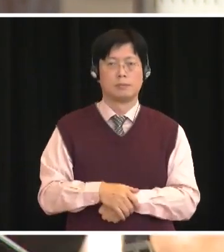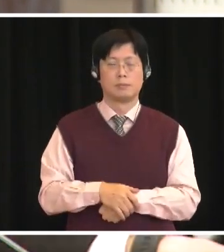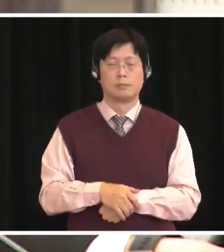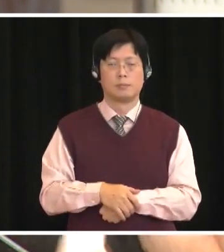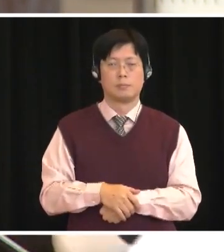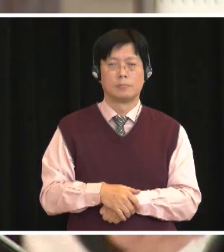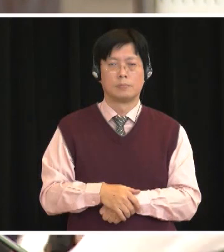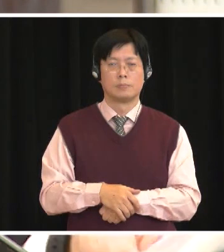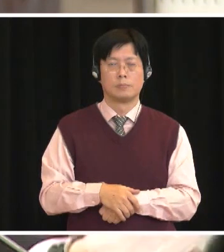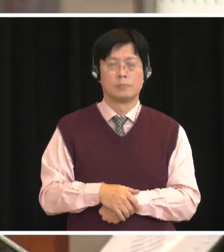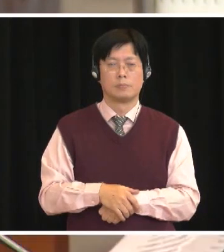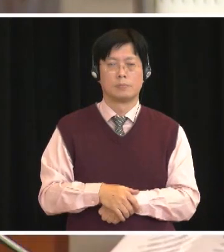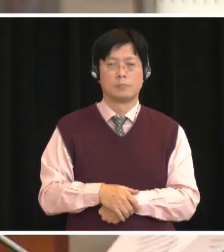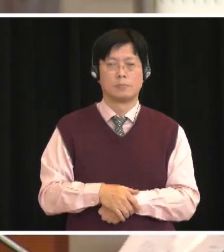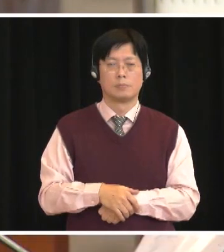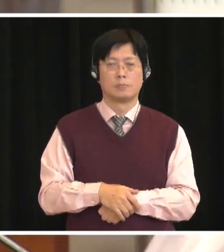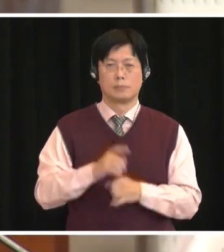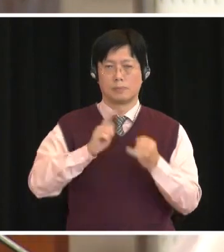court.